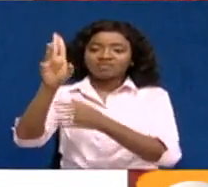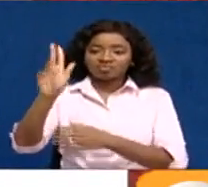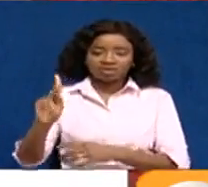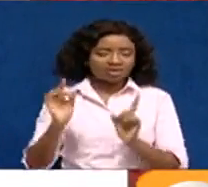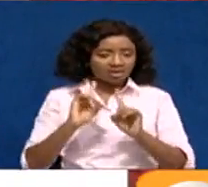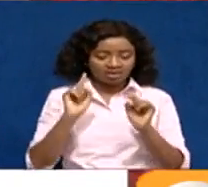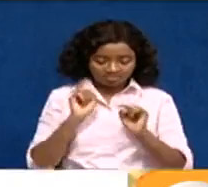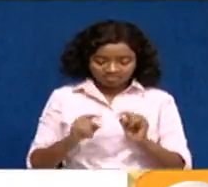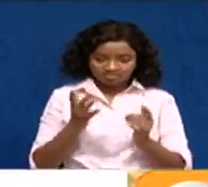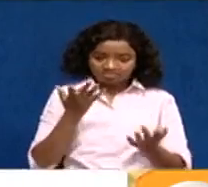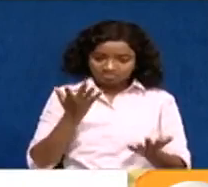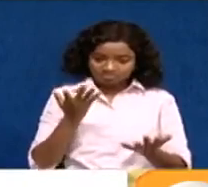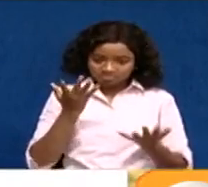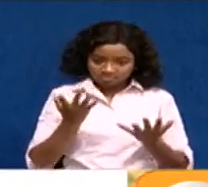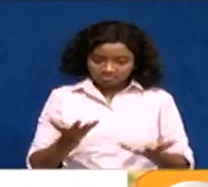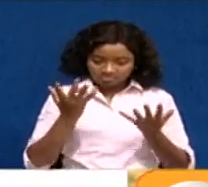lazima mpime